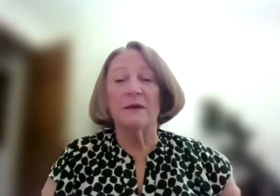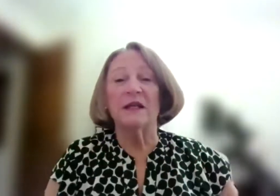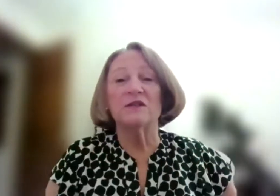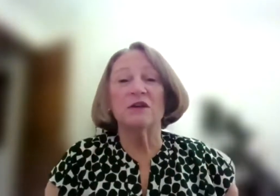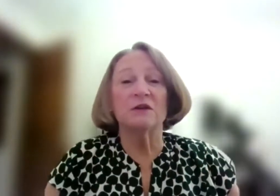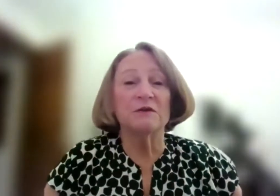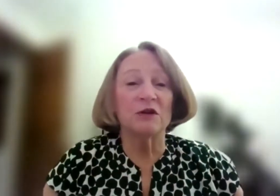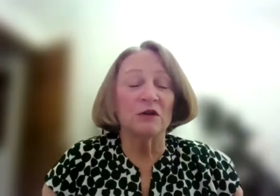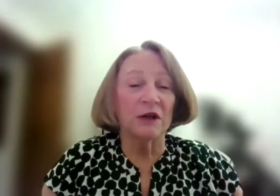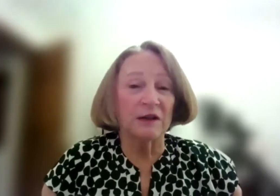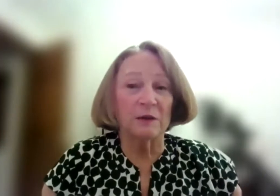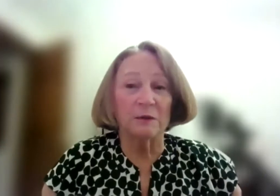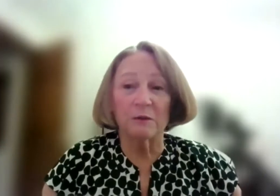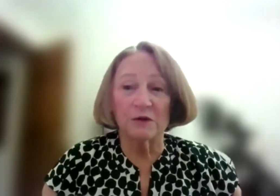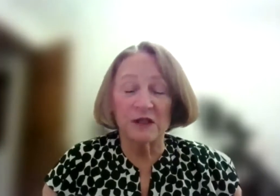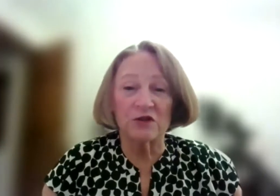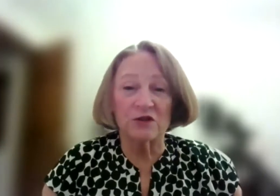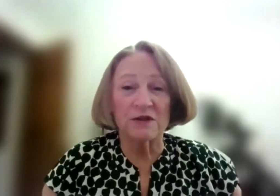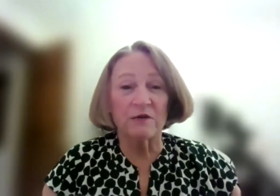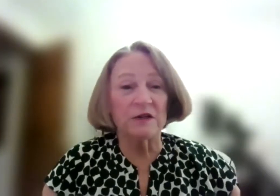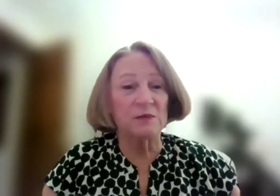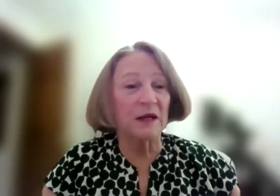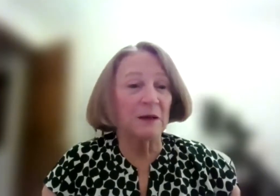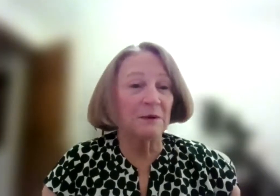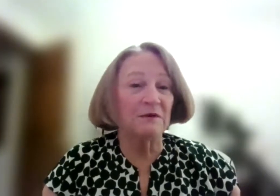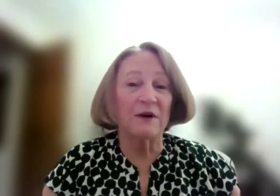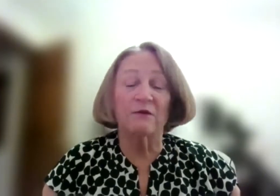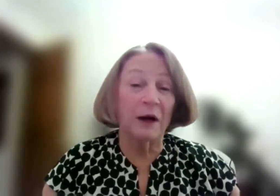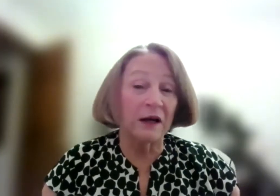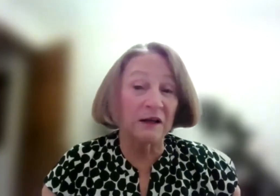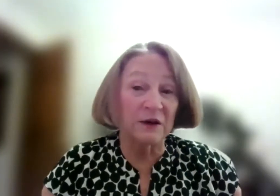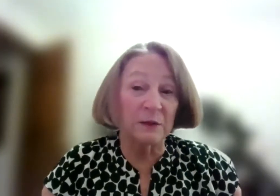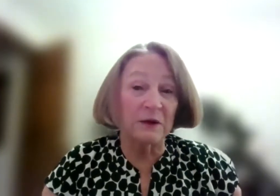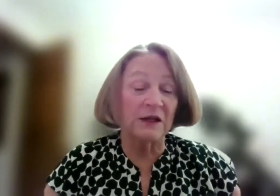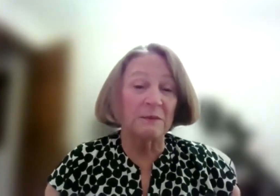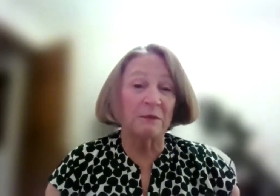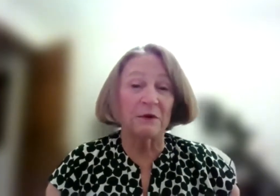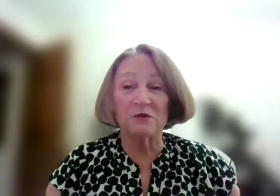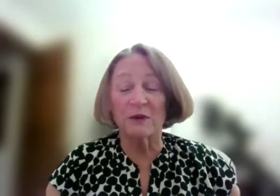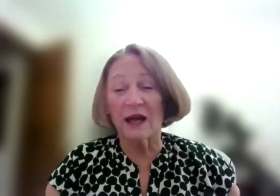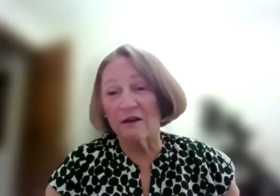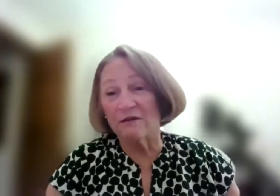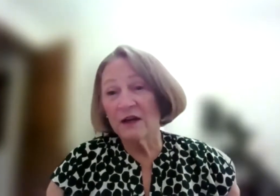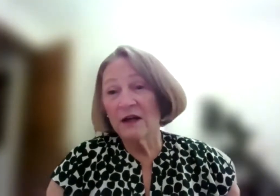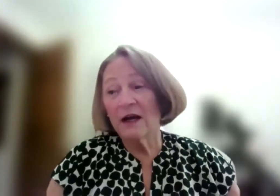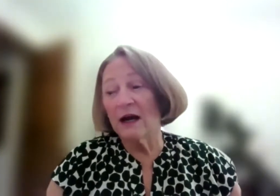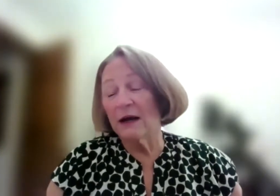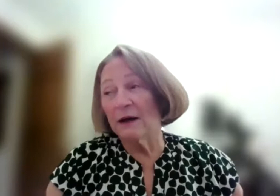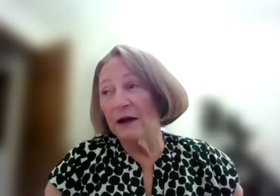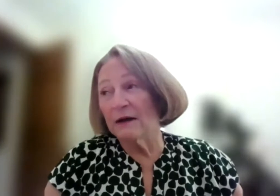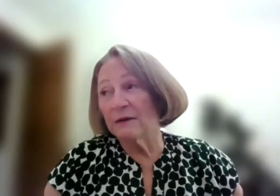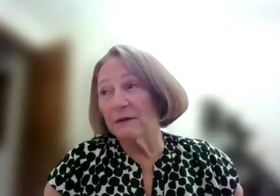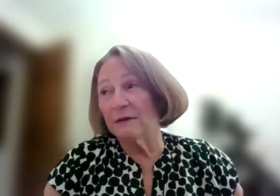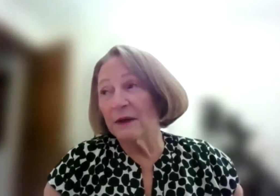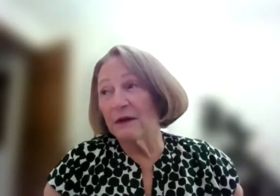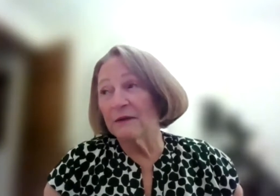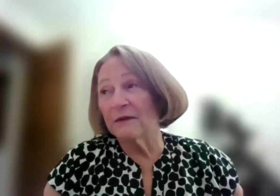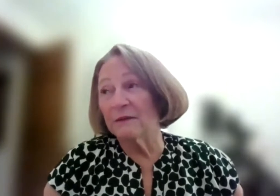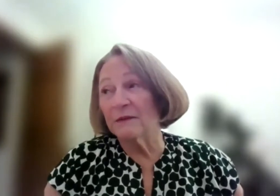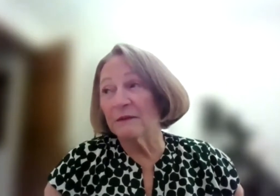advisory committee to look at the procedures there, that's made up of a variety of community members. We have